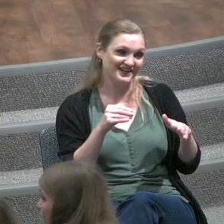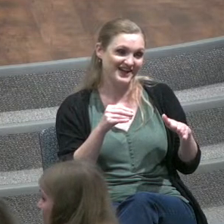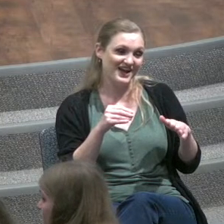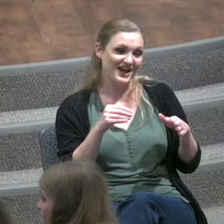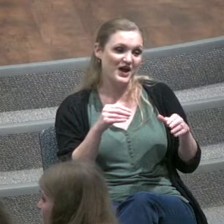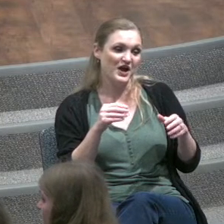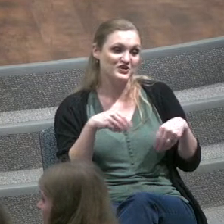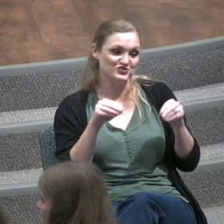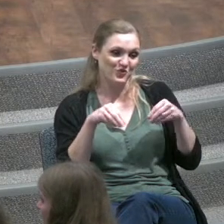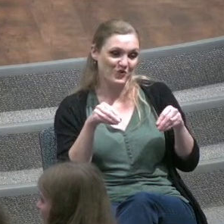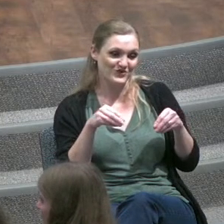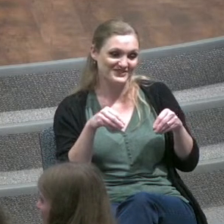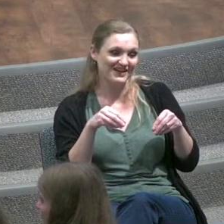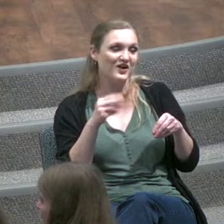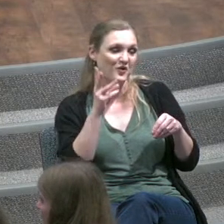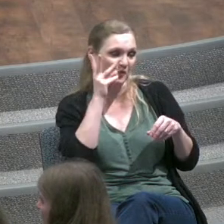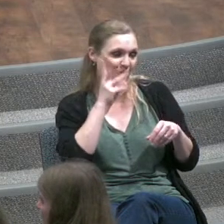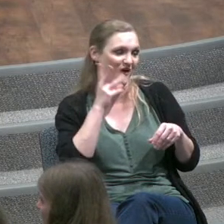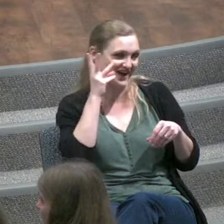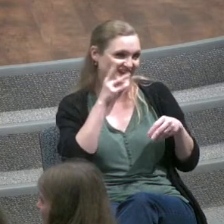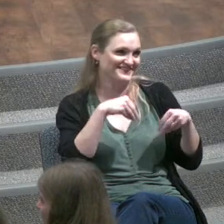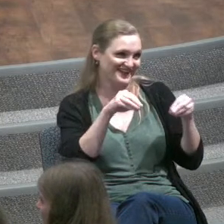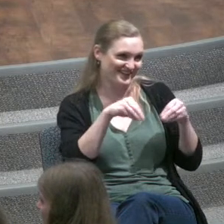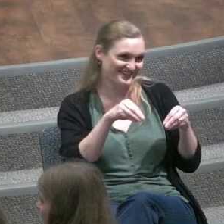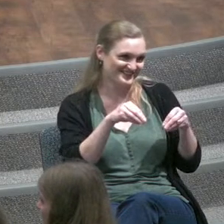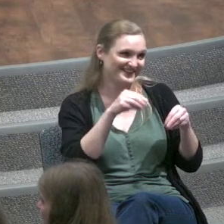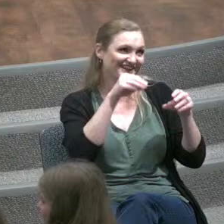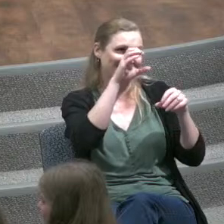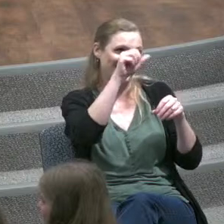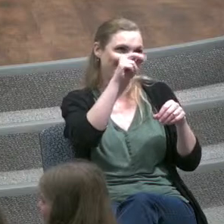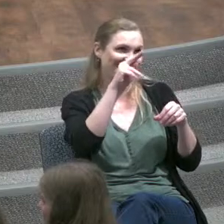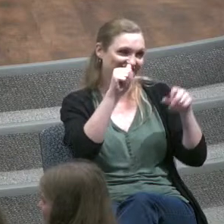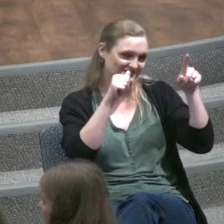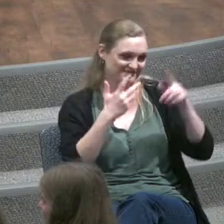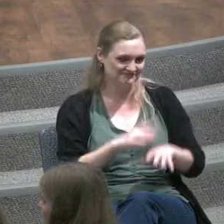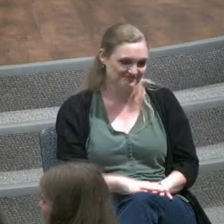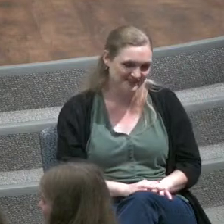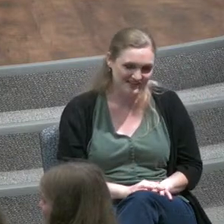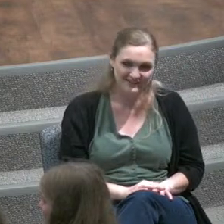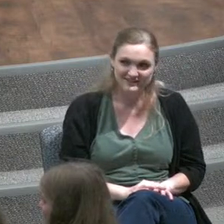water, selling wine. I mean, that's it. That's all you got. I mean, other than it's the